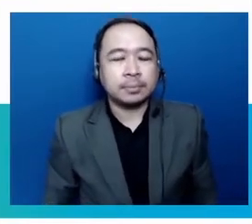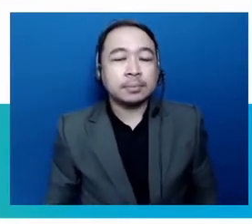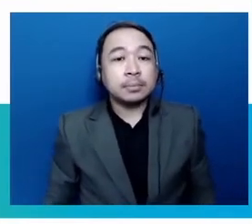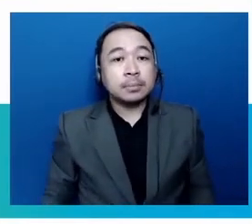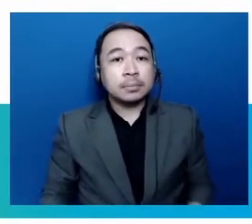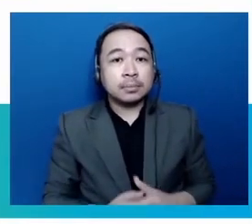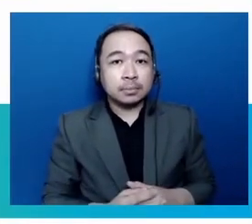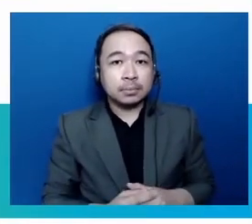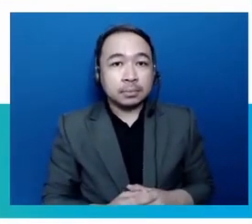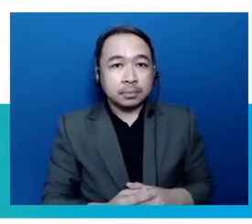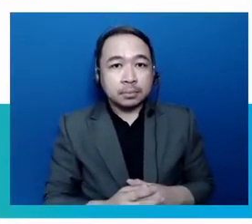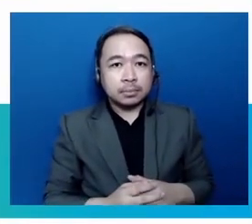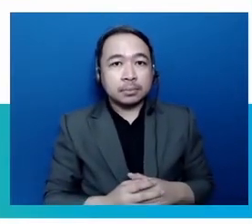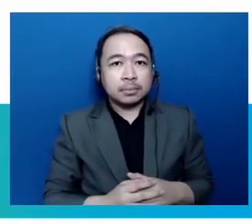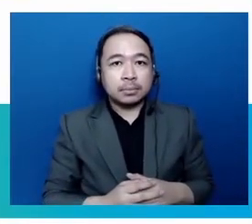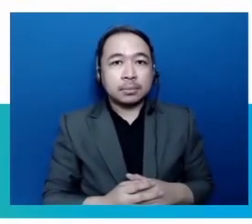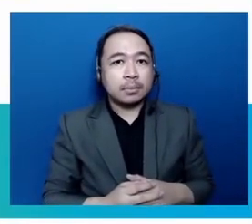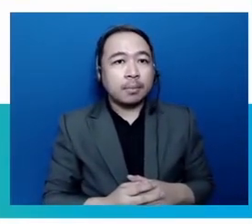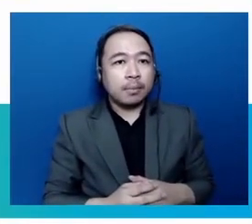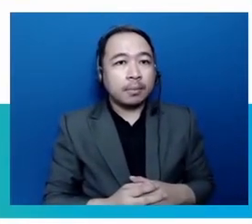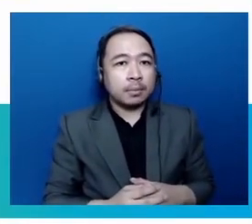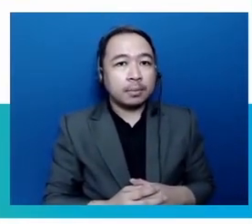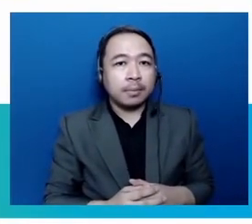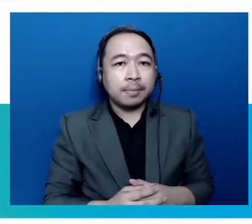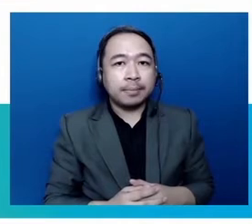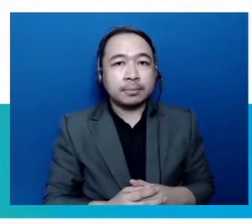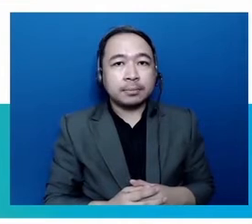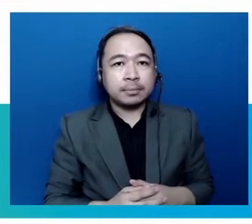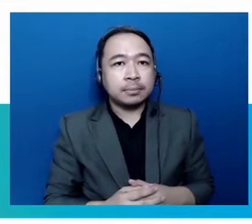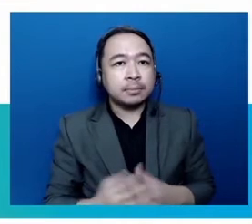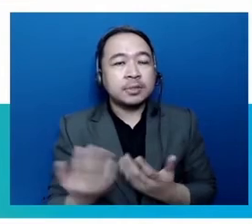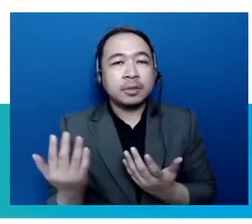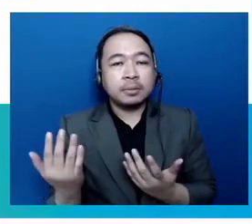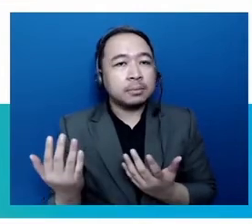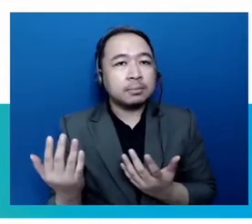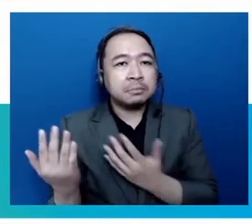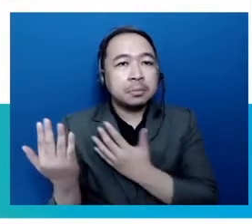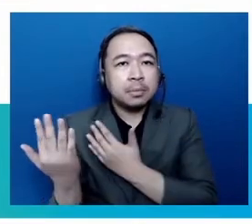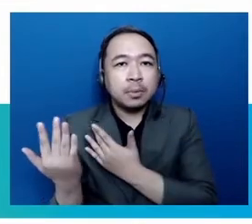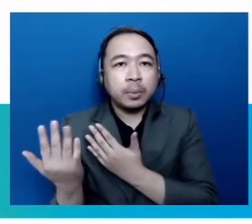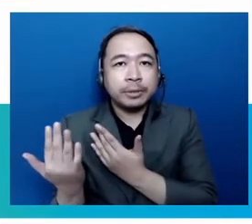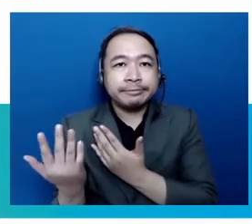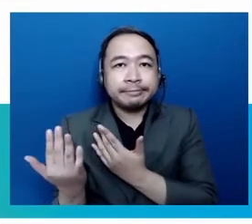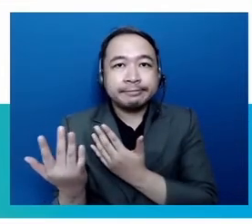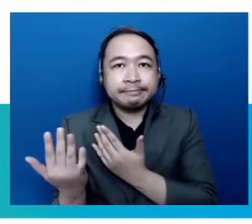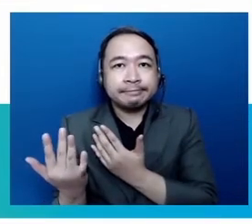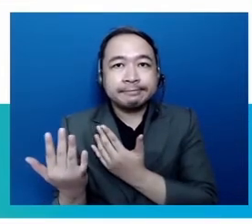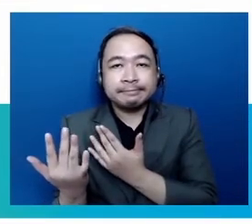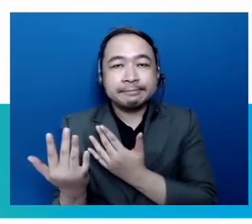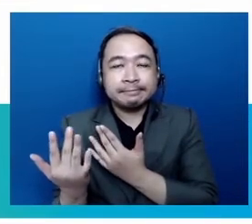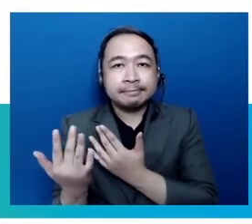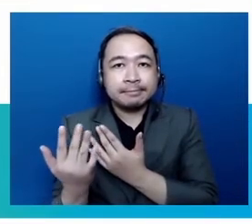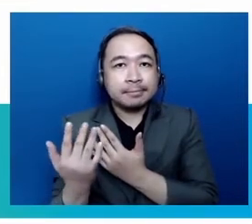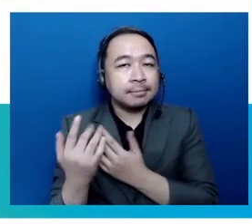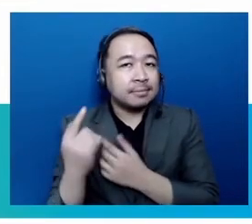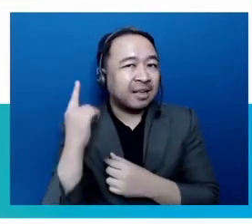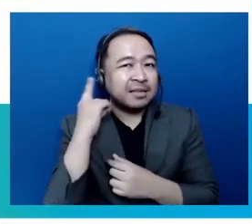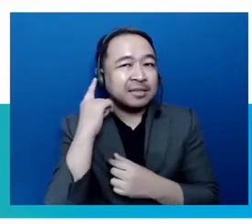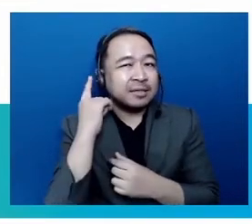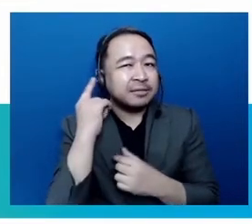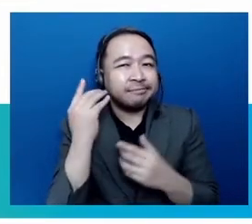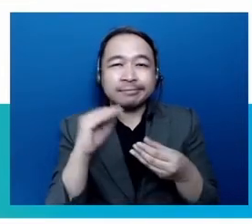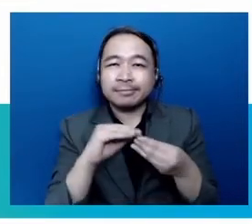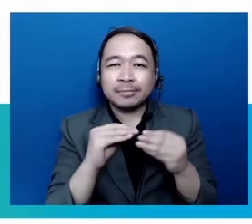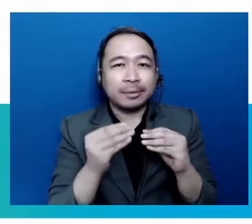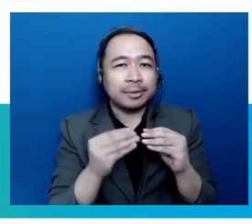for nature through a win-win solution. Secondly, it's about empowerment. Empowerment is still a